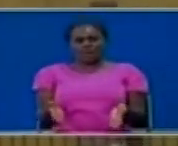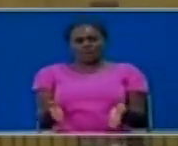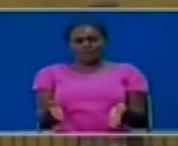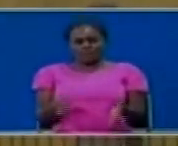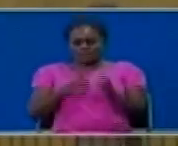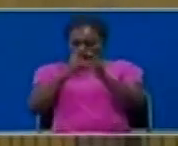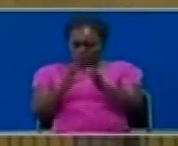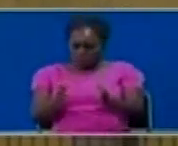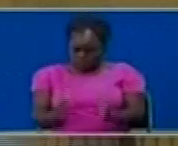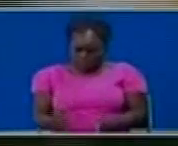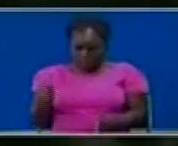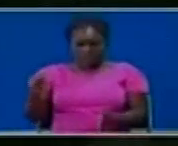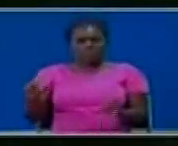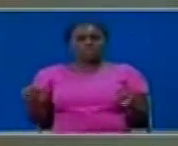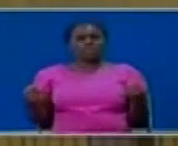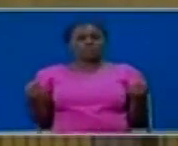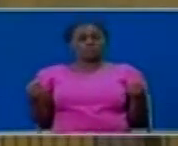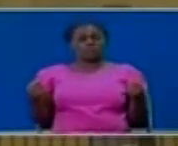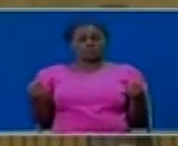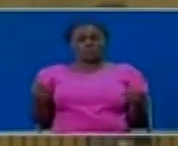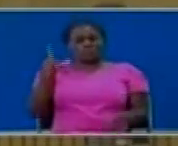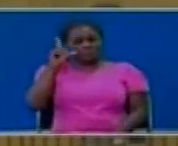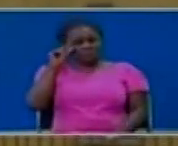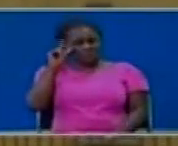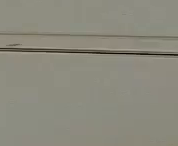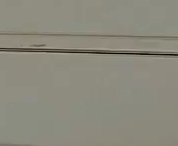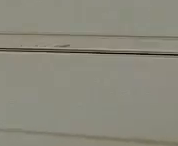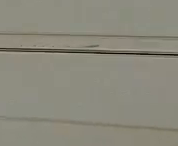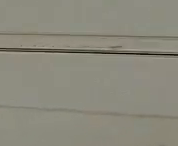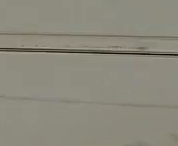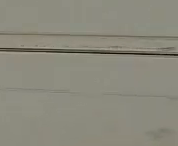Francis Ontomoa, KTN News, Mombasa.